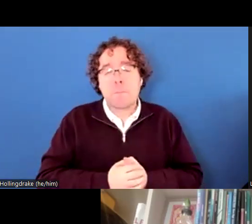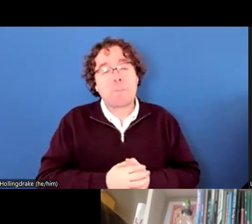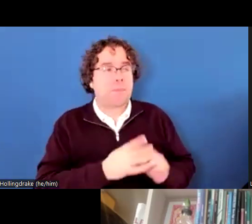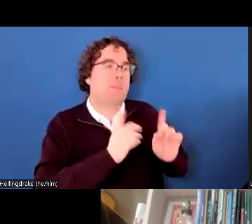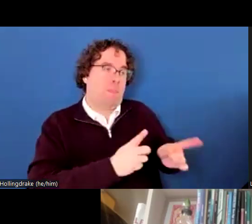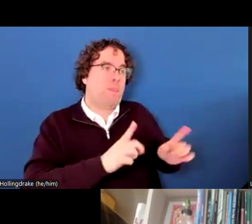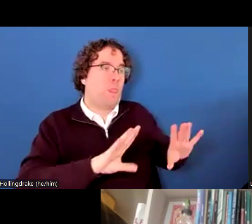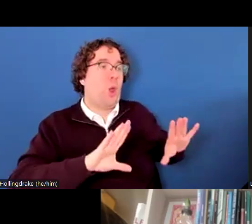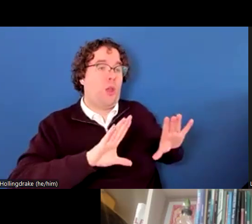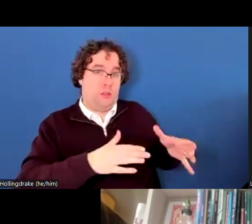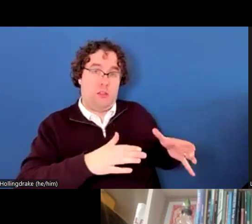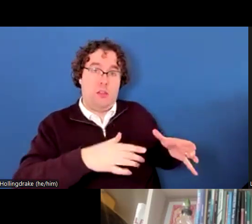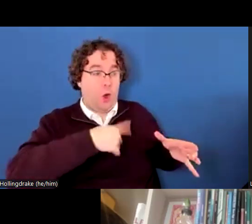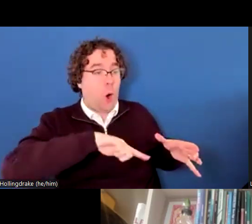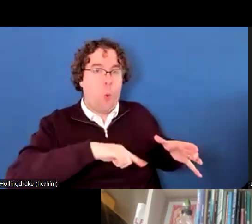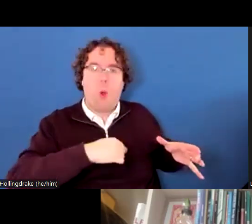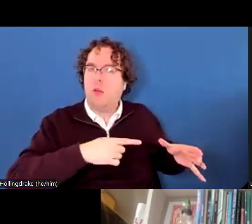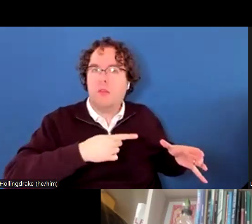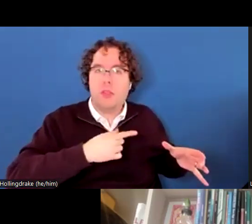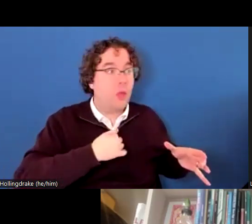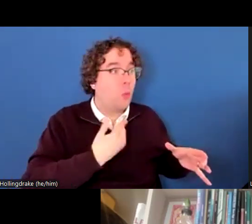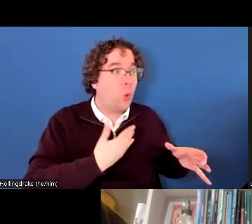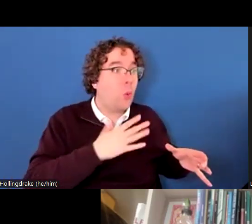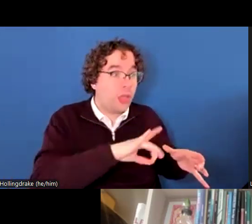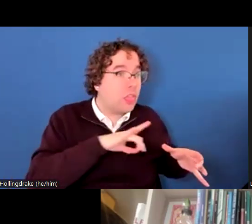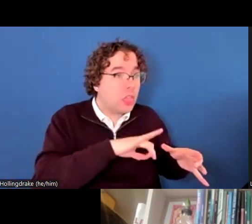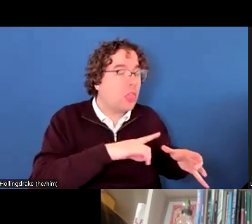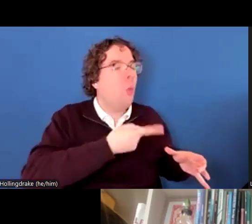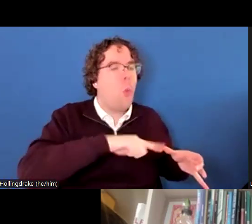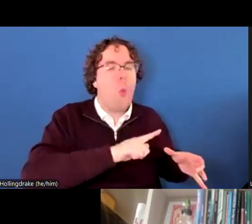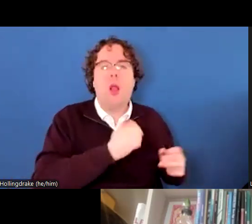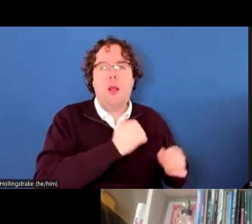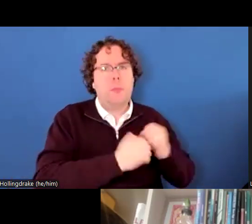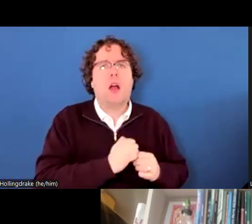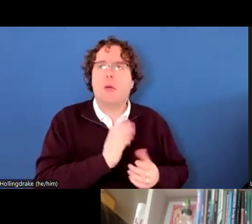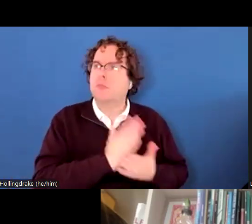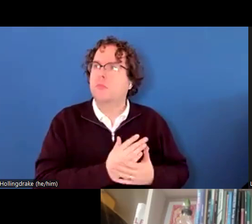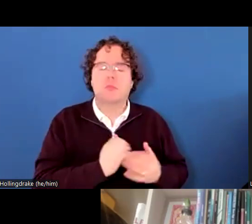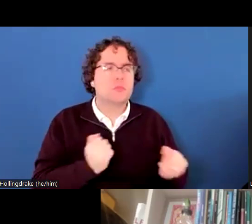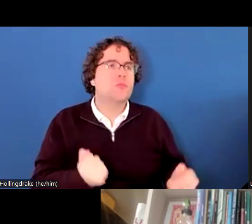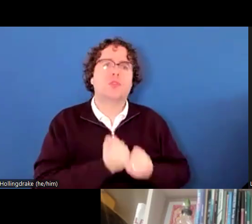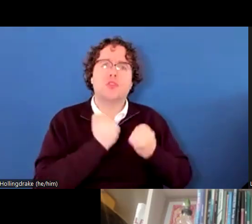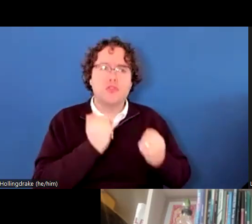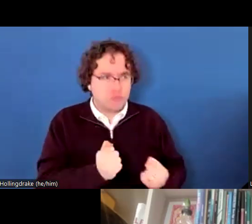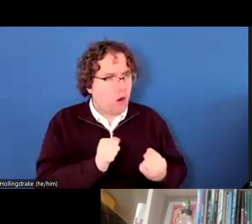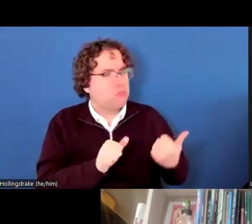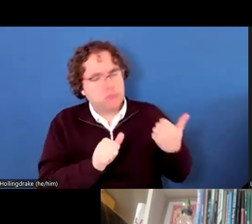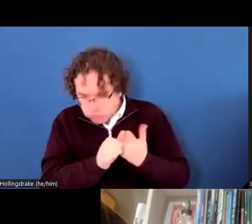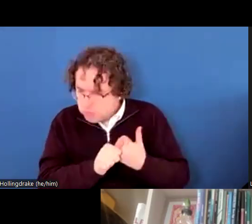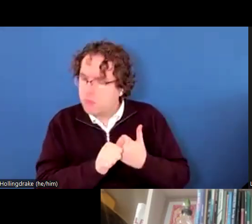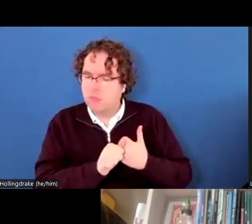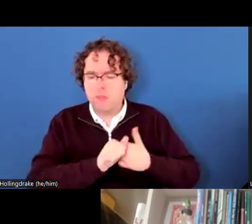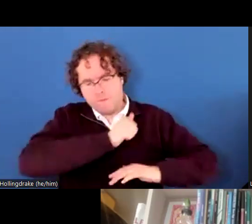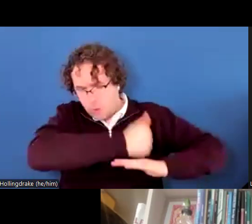that everybody I was with, has become a really, really strong foundation. There'll be friends in there